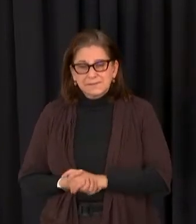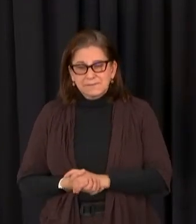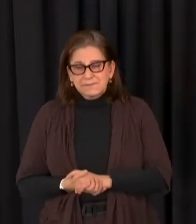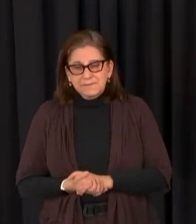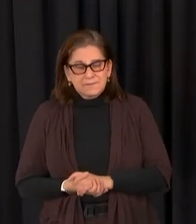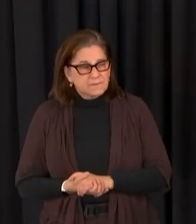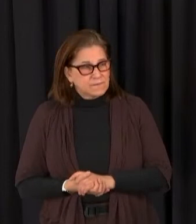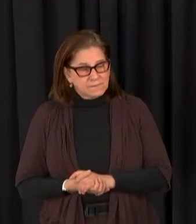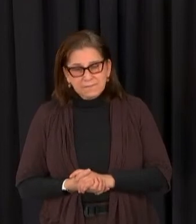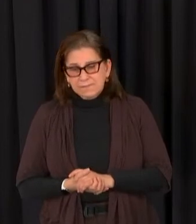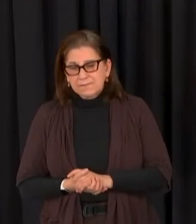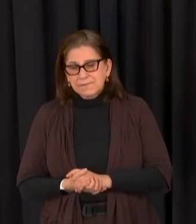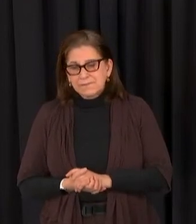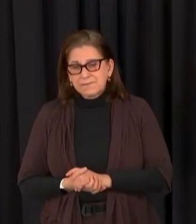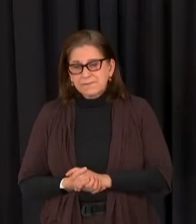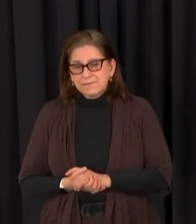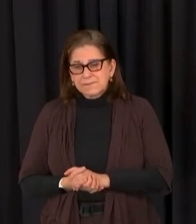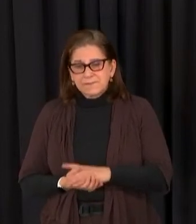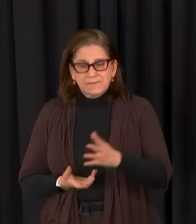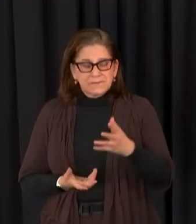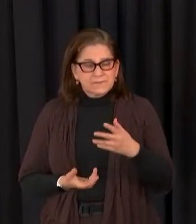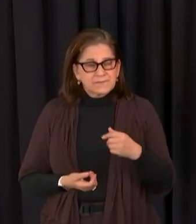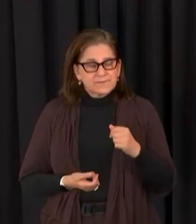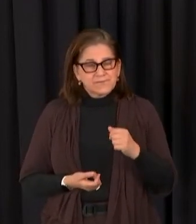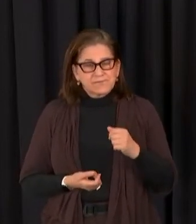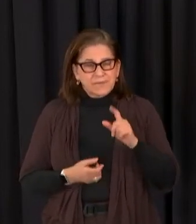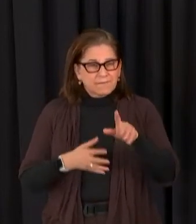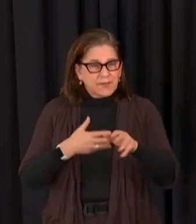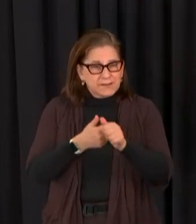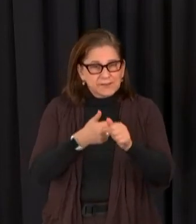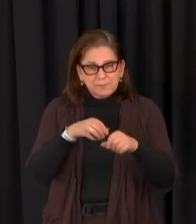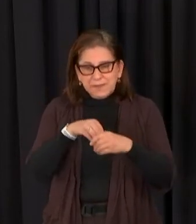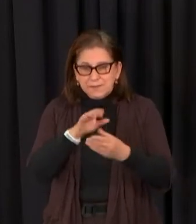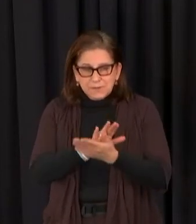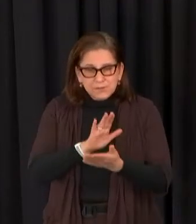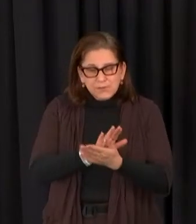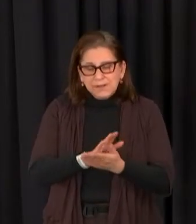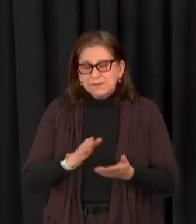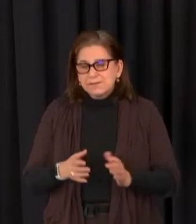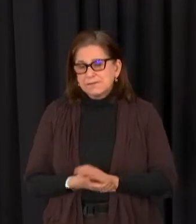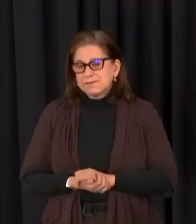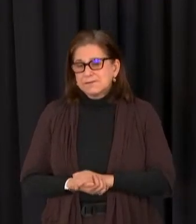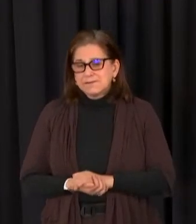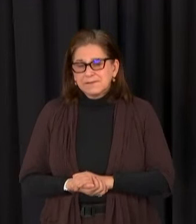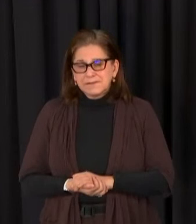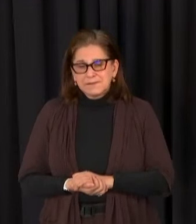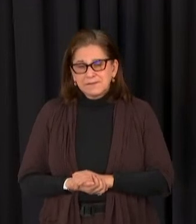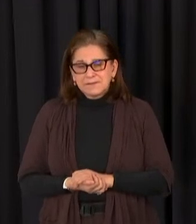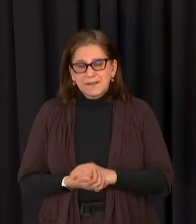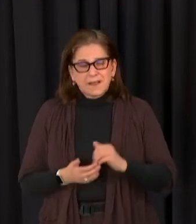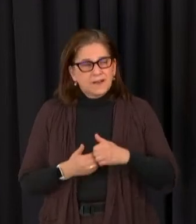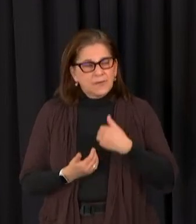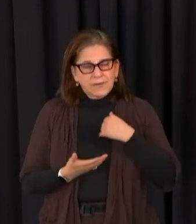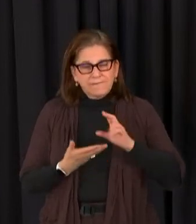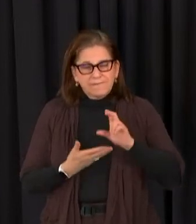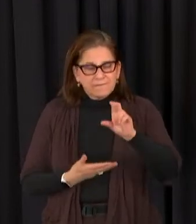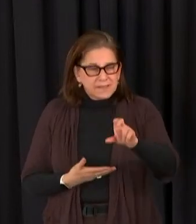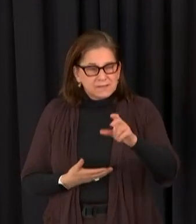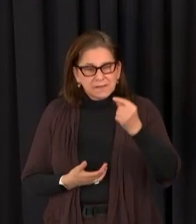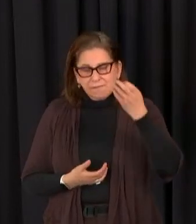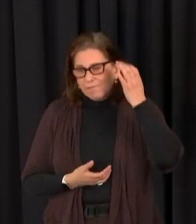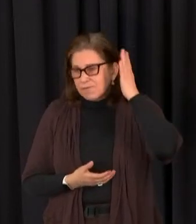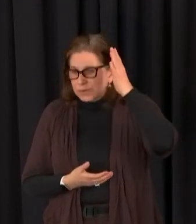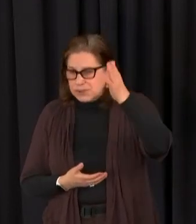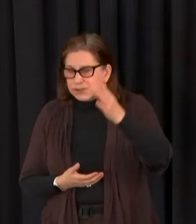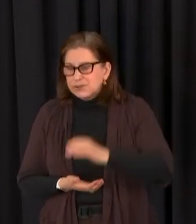their experience so they're making up for time lost in school. But it's also for how we invest in the future, how we bring